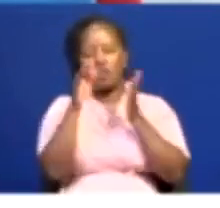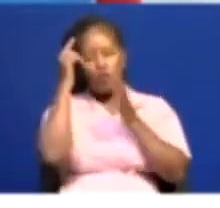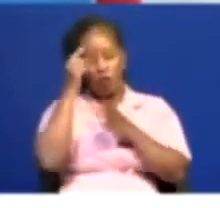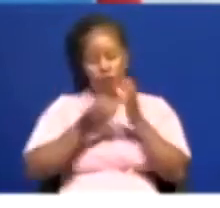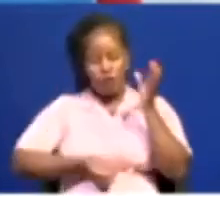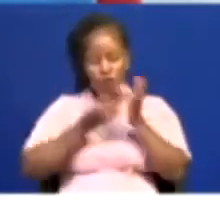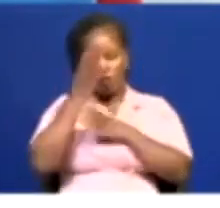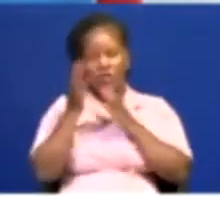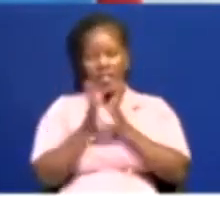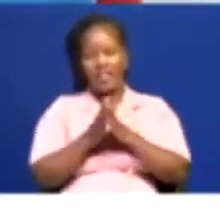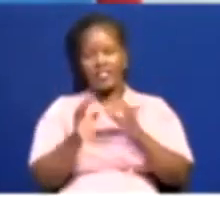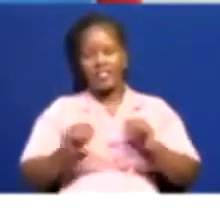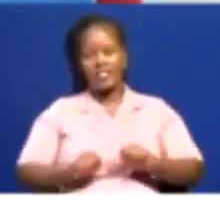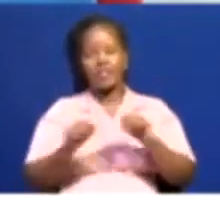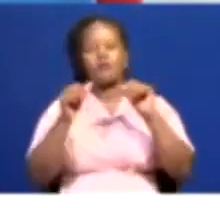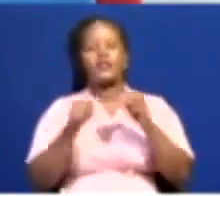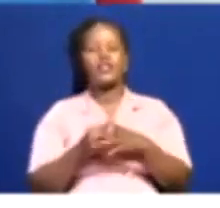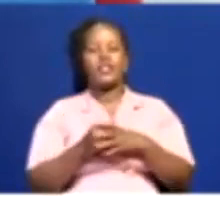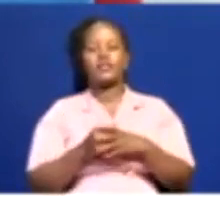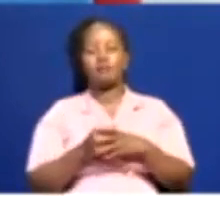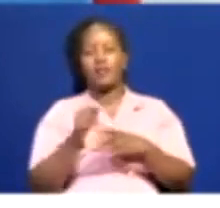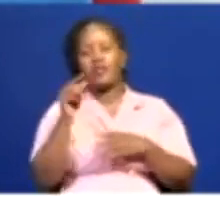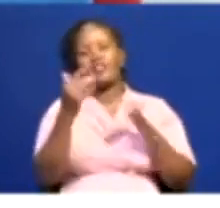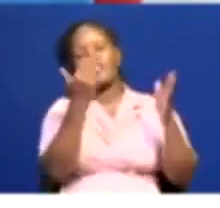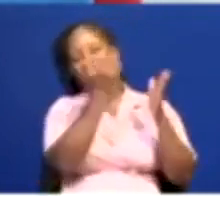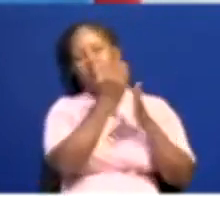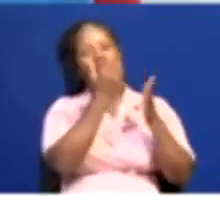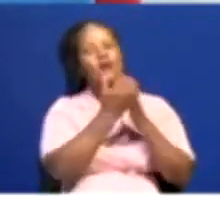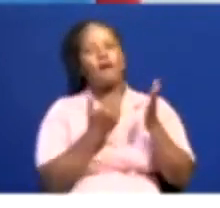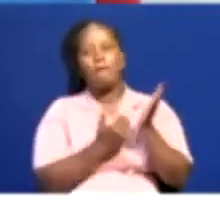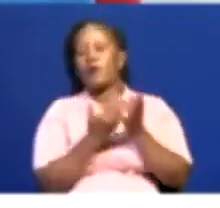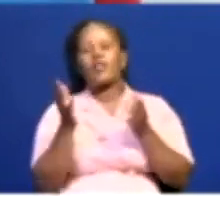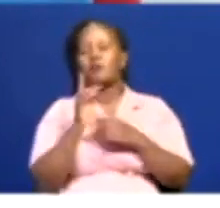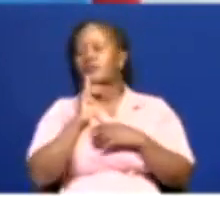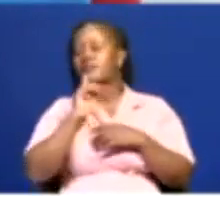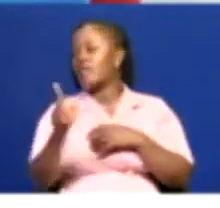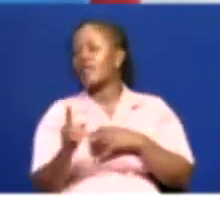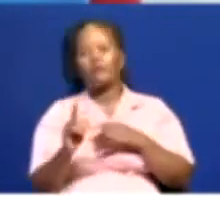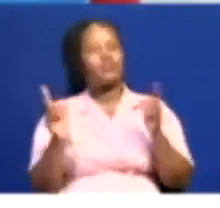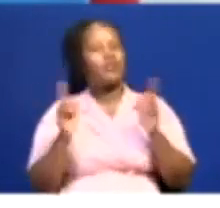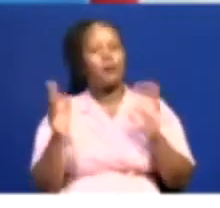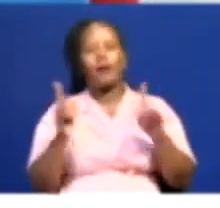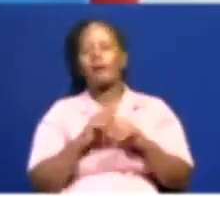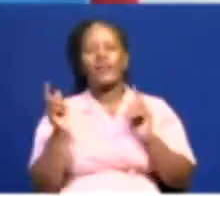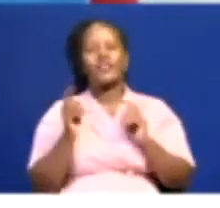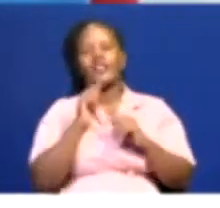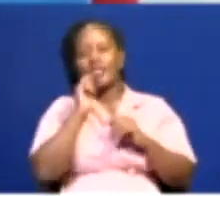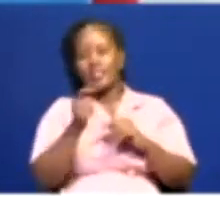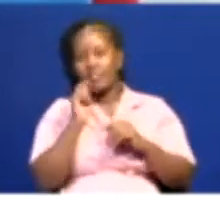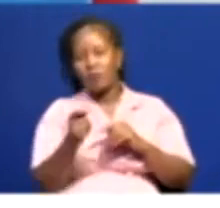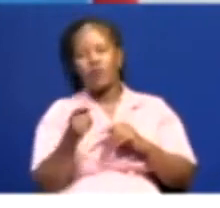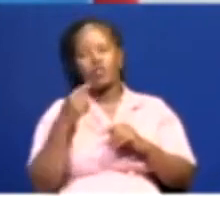sustainability becomes very critical. This initiative is not merely a directive. It is a testament to our shared